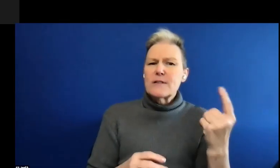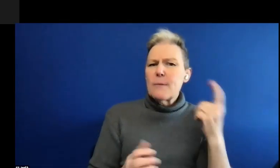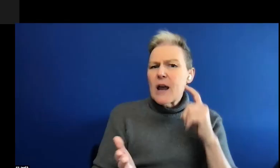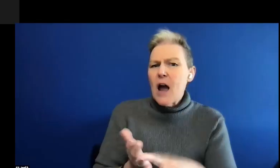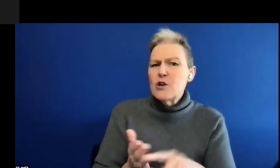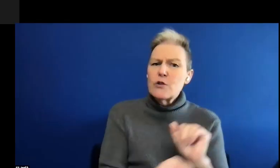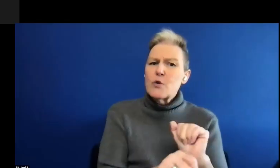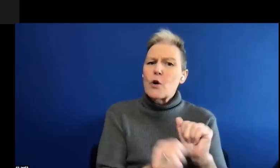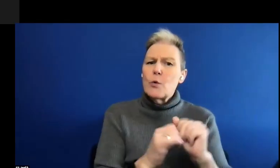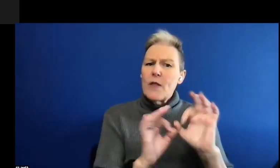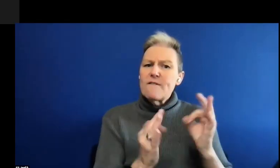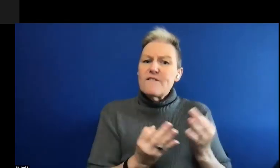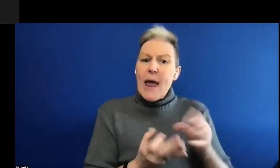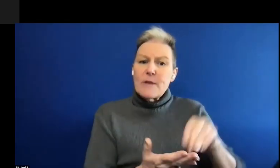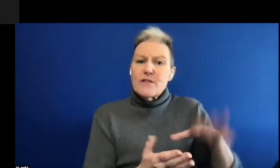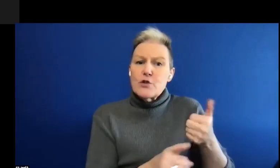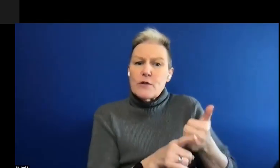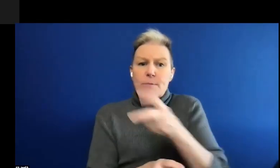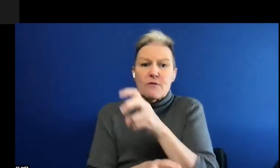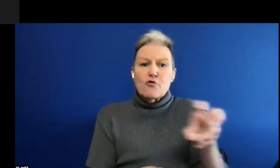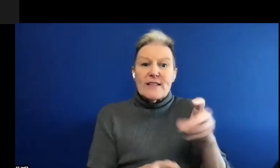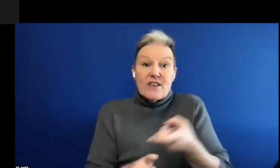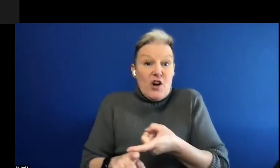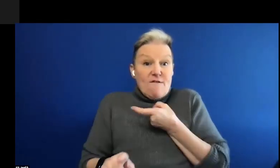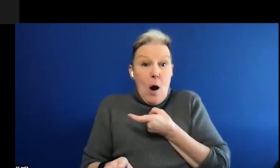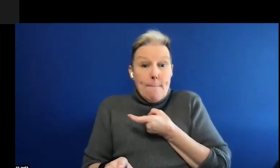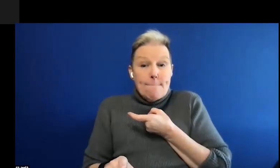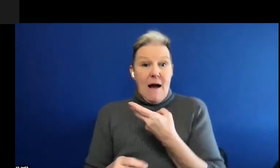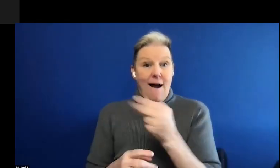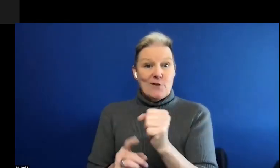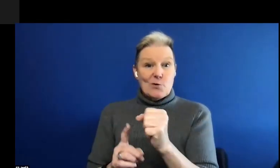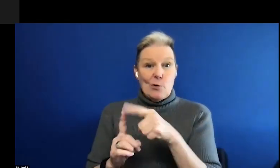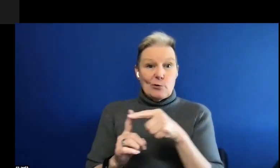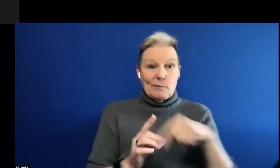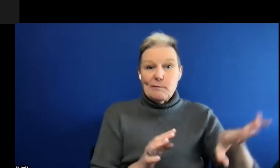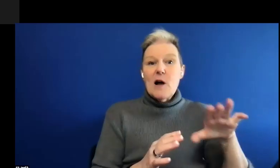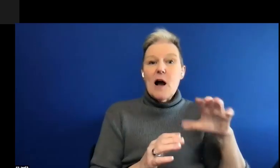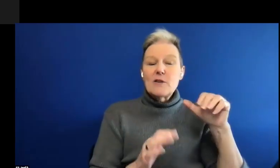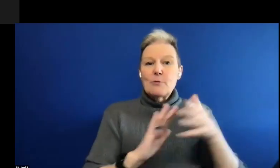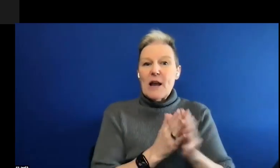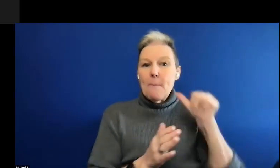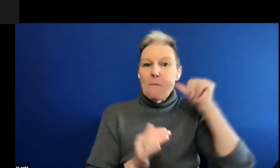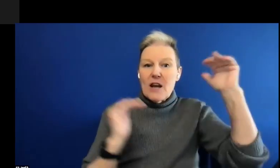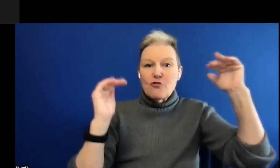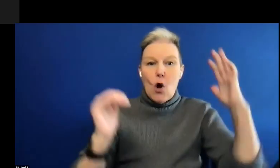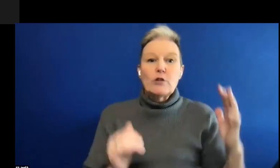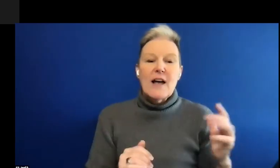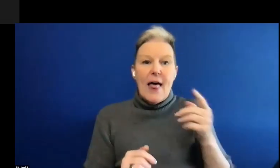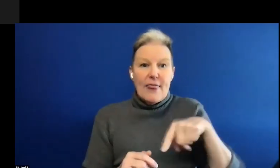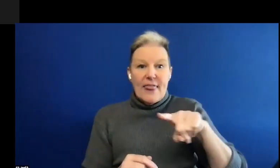in working with families and students that were transitioning from high school into adulthood was they were